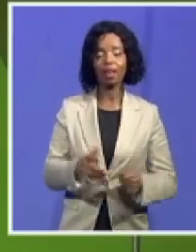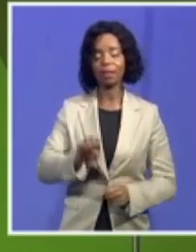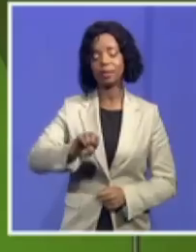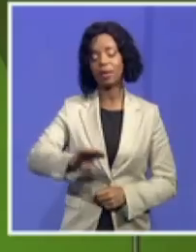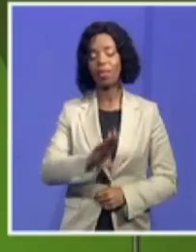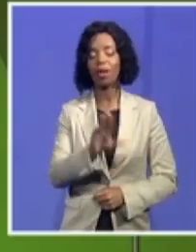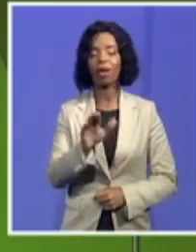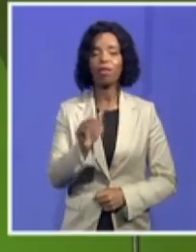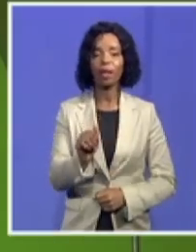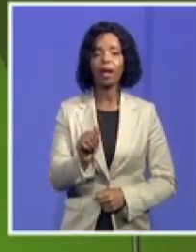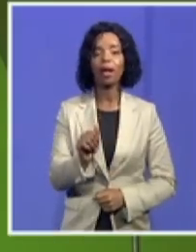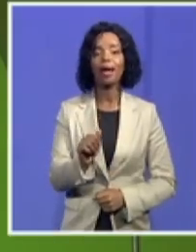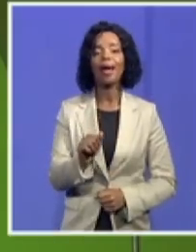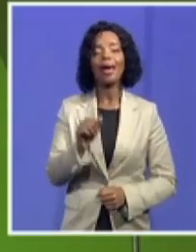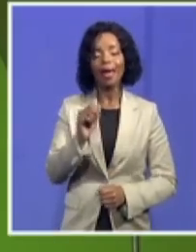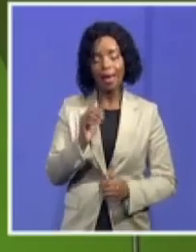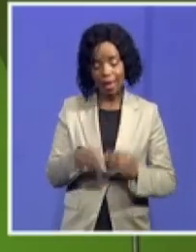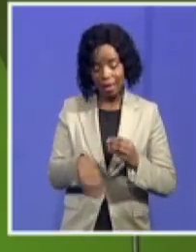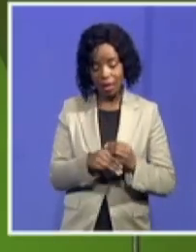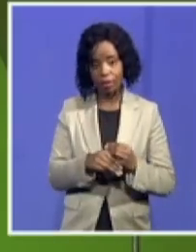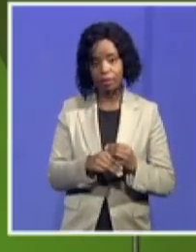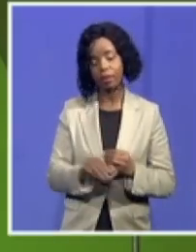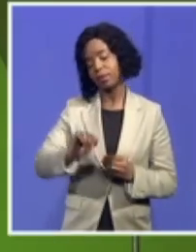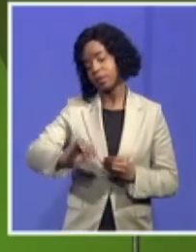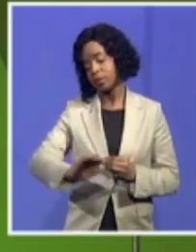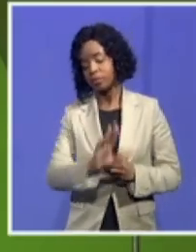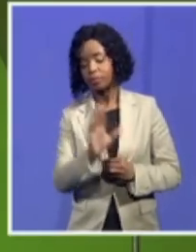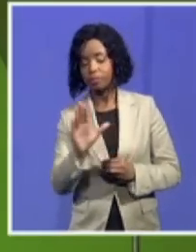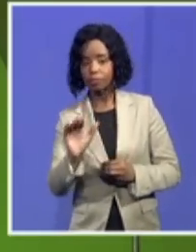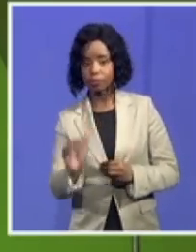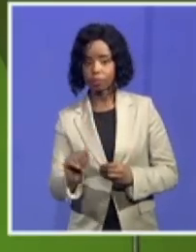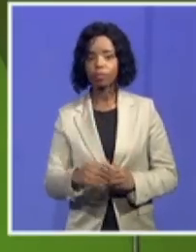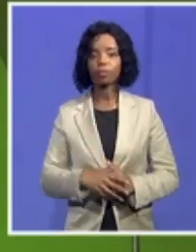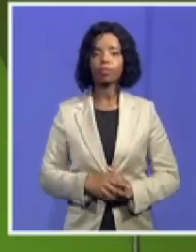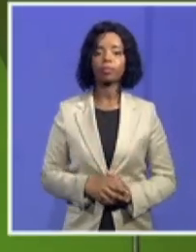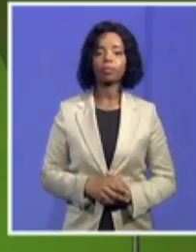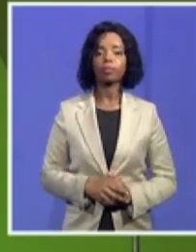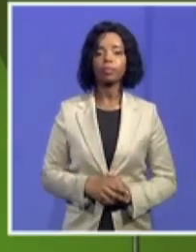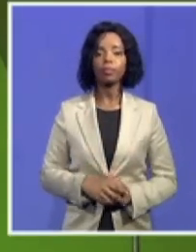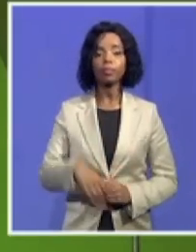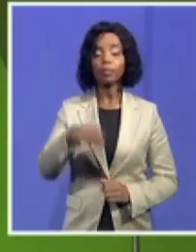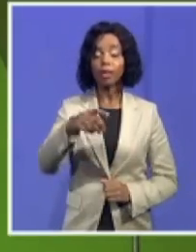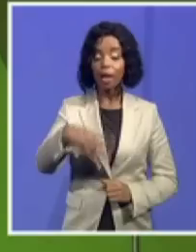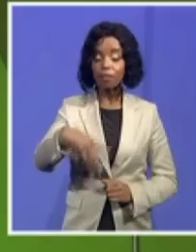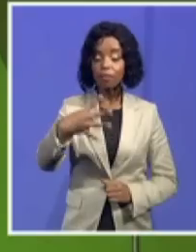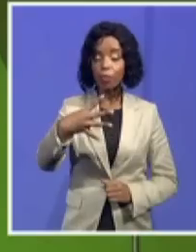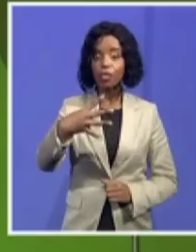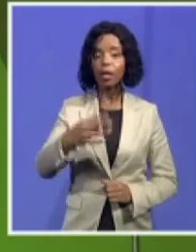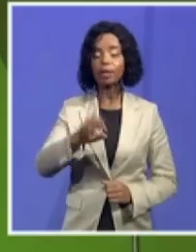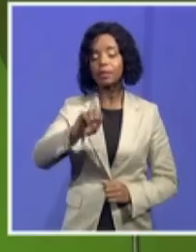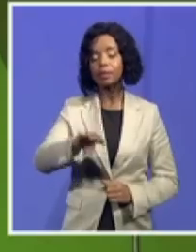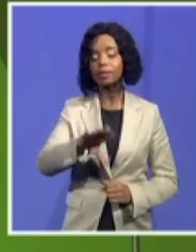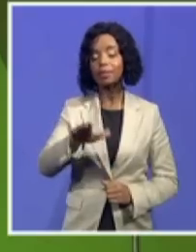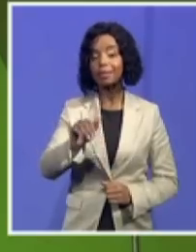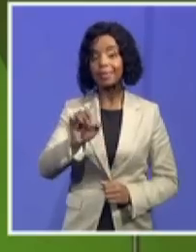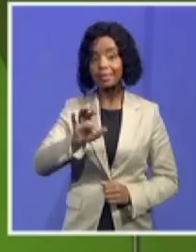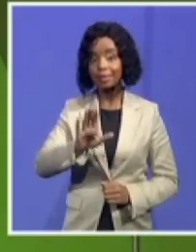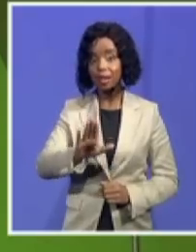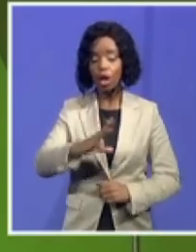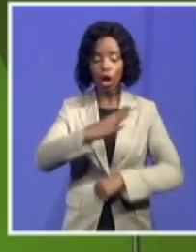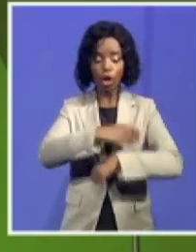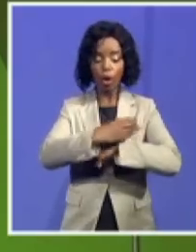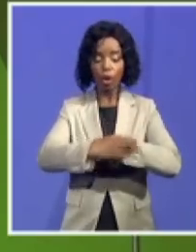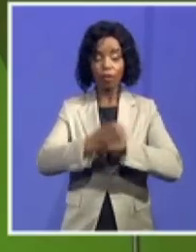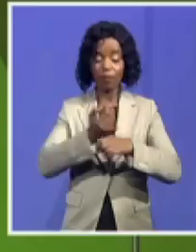Southern Africa. At the 4th South African Investment Conference earlier this year,